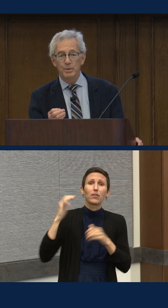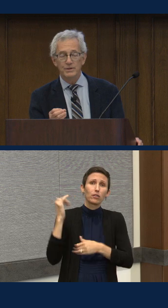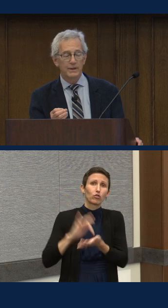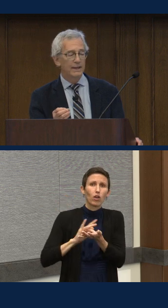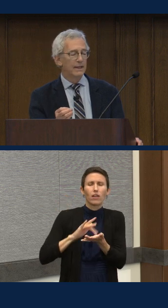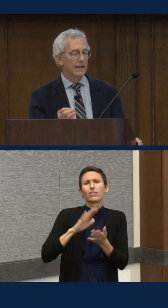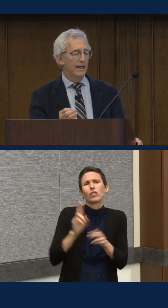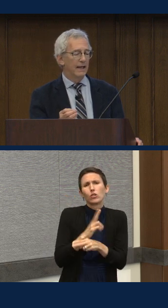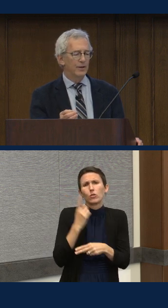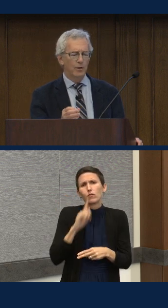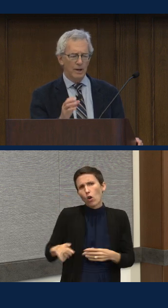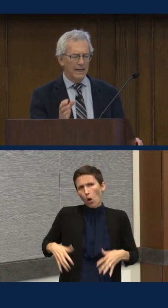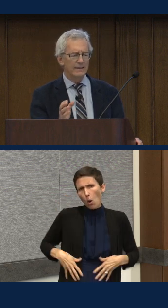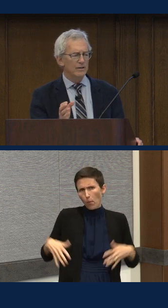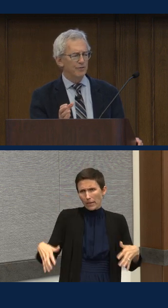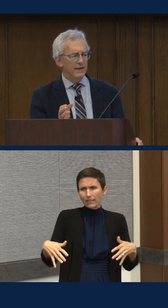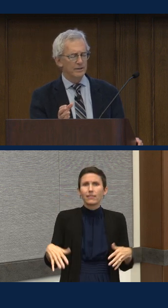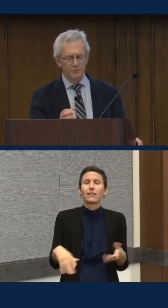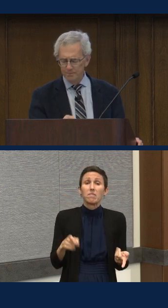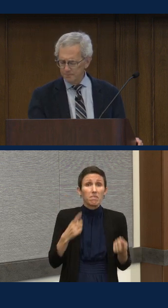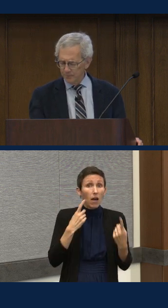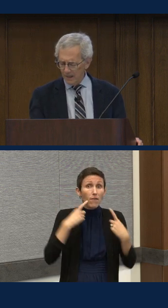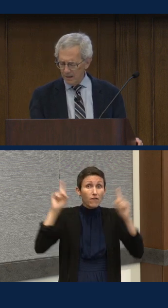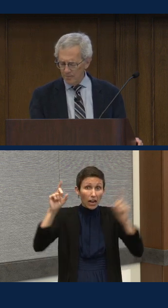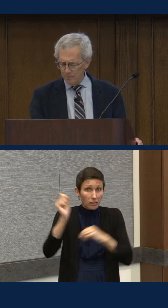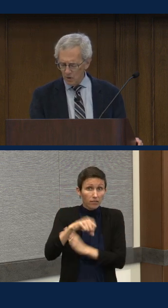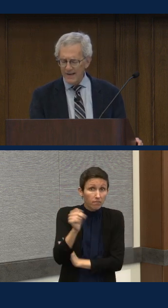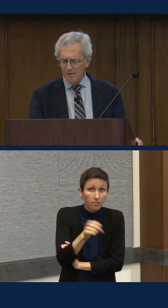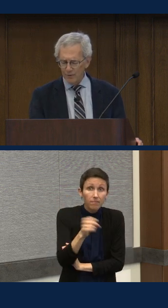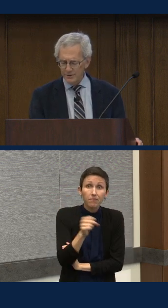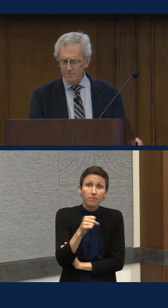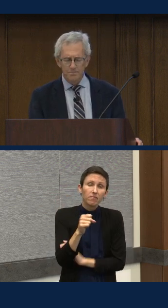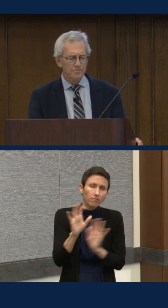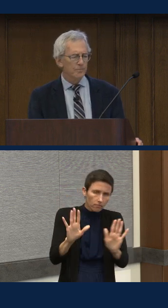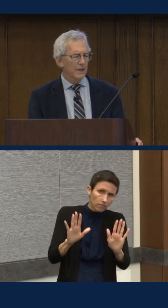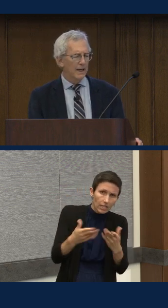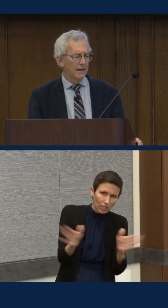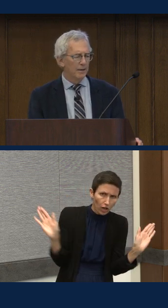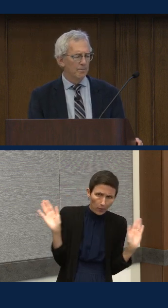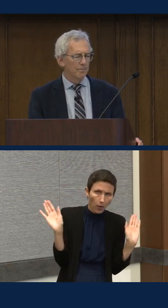treat obesity. And they're highly effective on average.